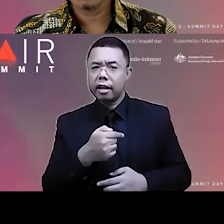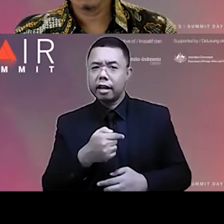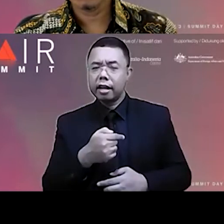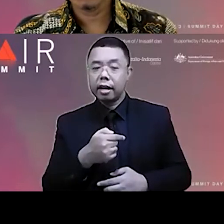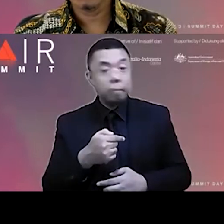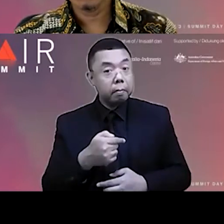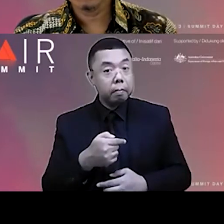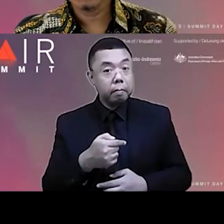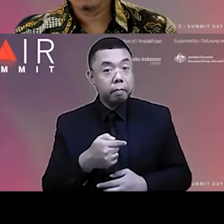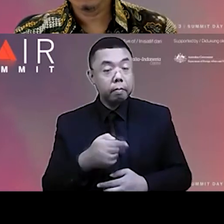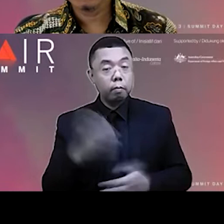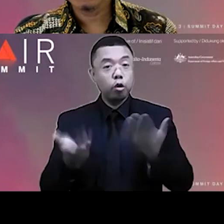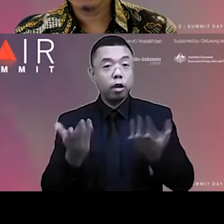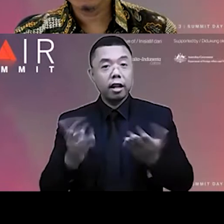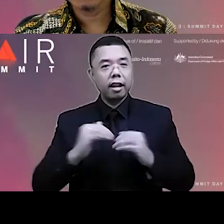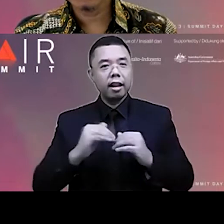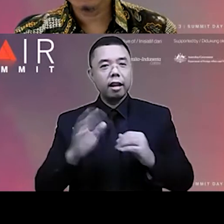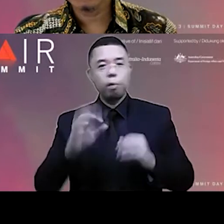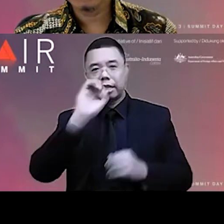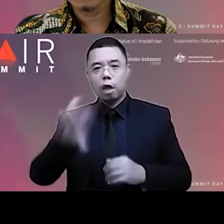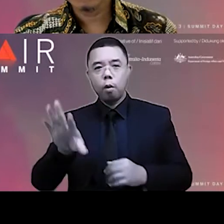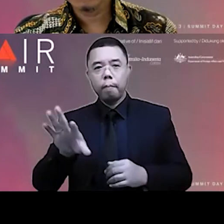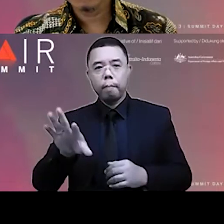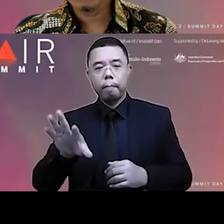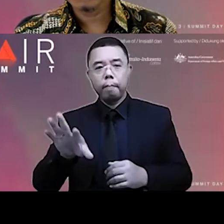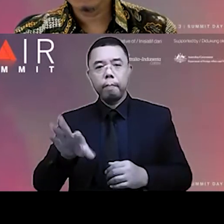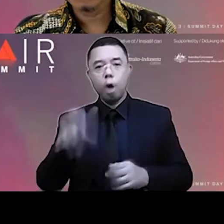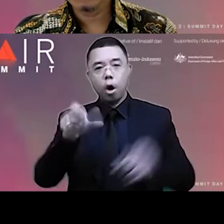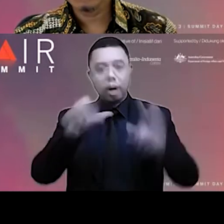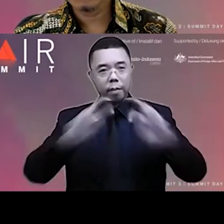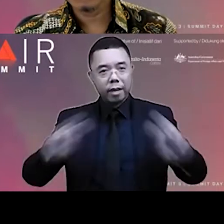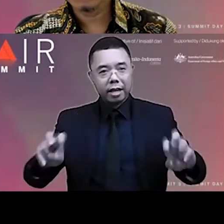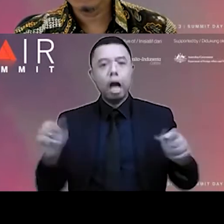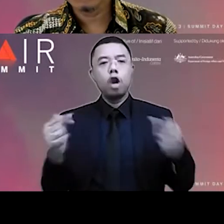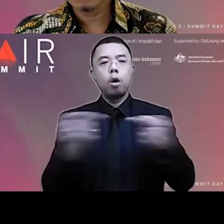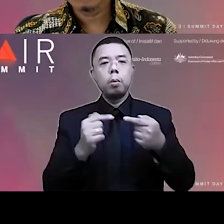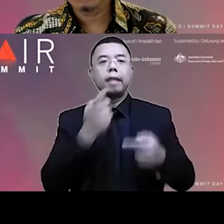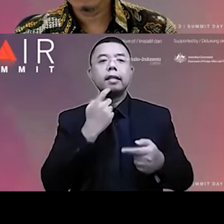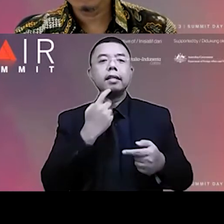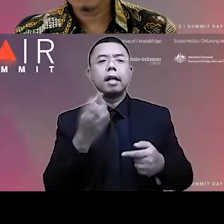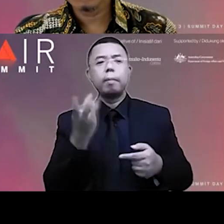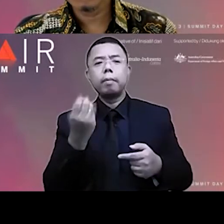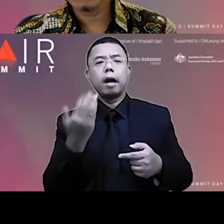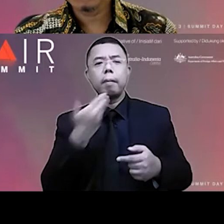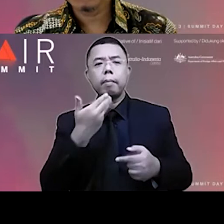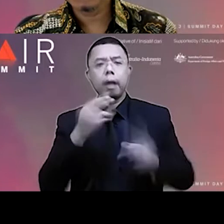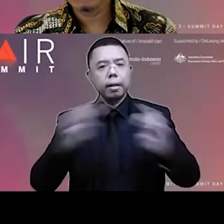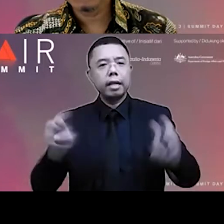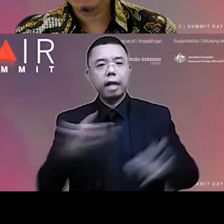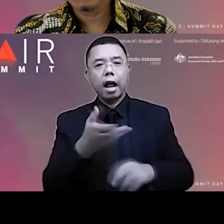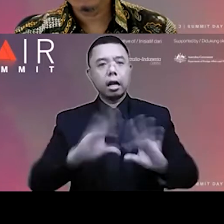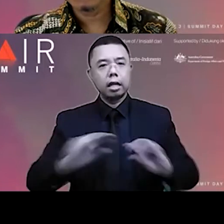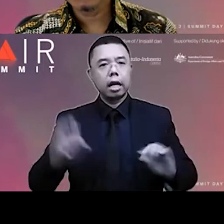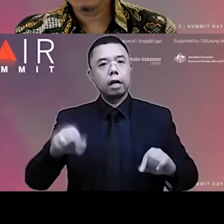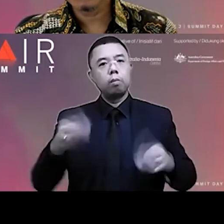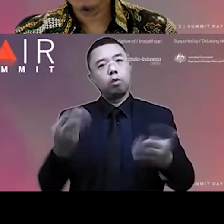the researchers. It relates to some research that you're doing. So I think they might have some ideas for you. We'll direct that